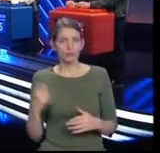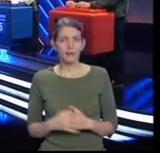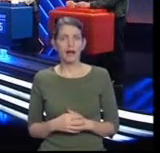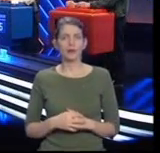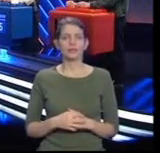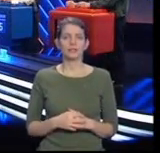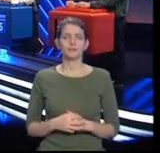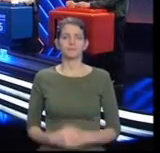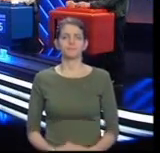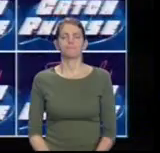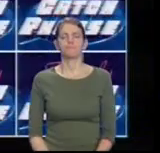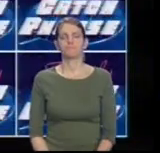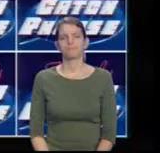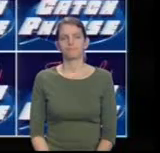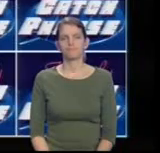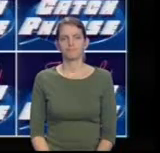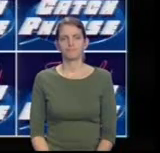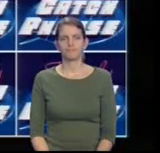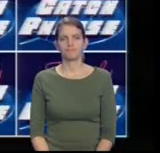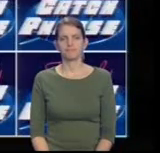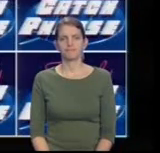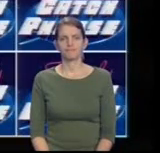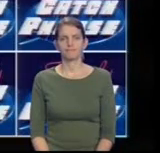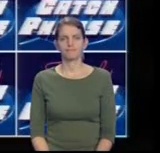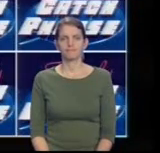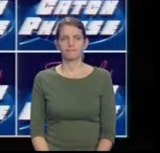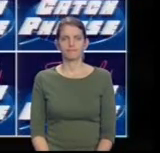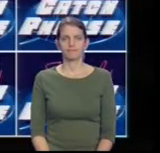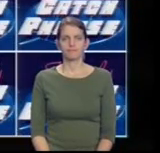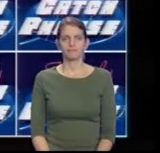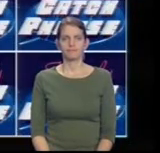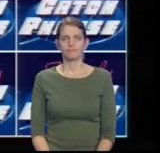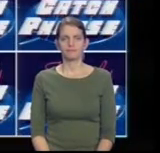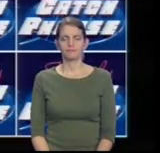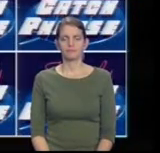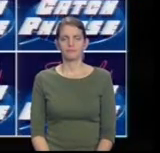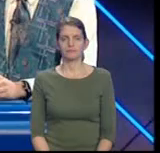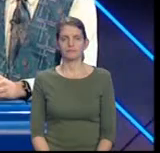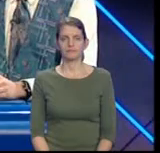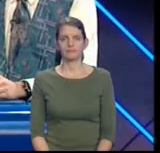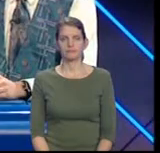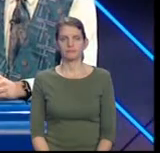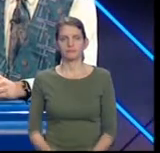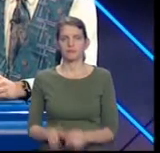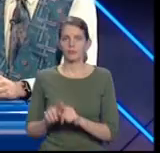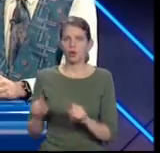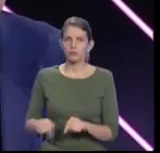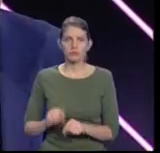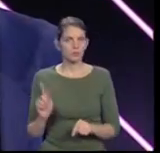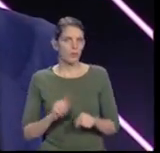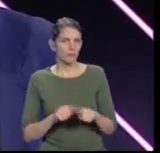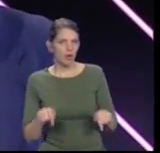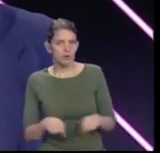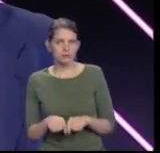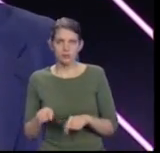worth. Way. Bottom left. Remove it, please. 5 seconds. What is it? The box. What? The box. The